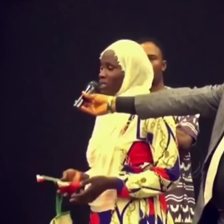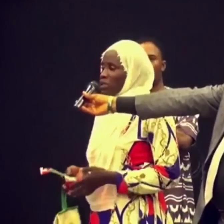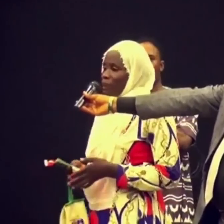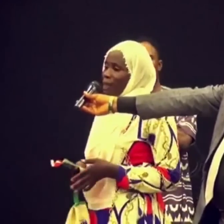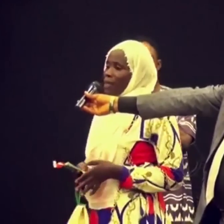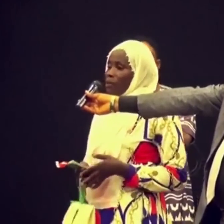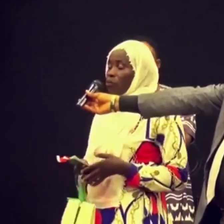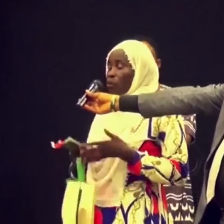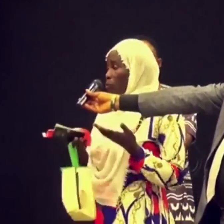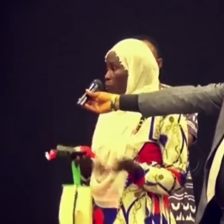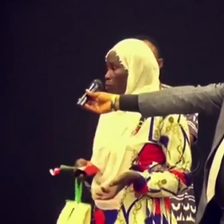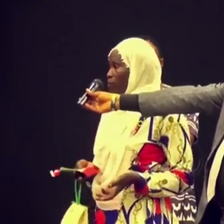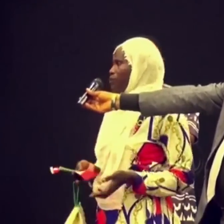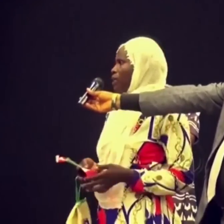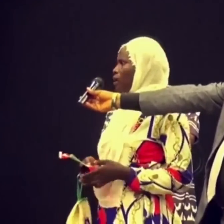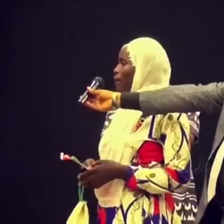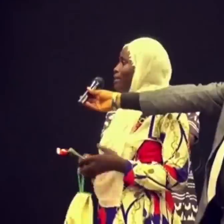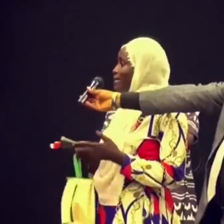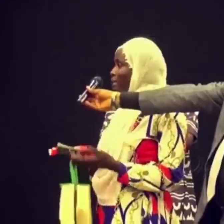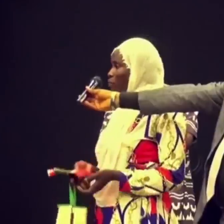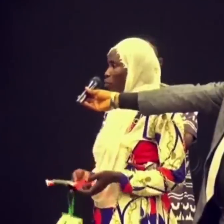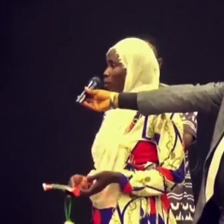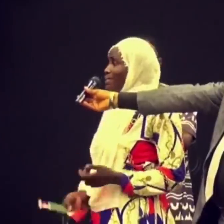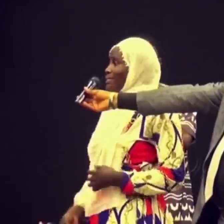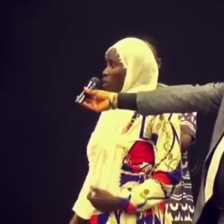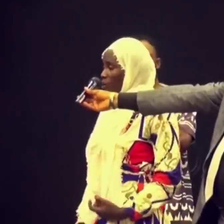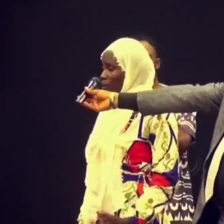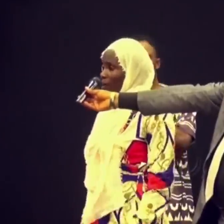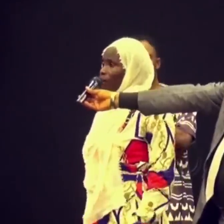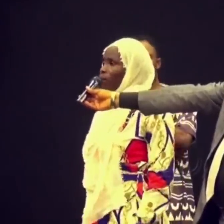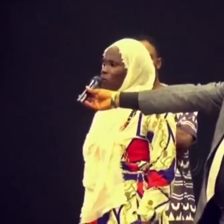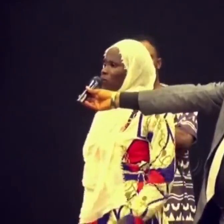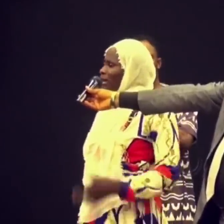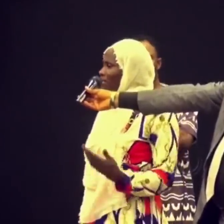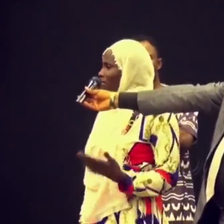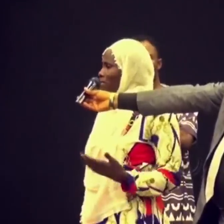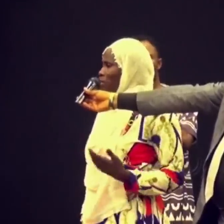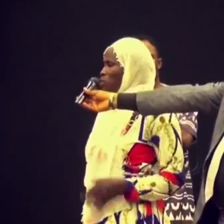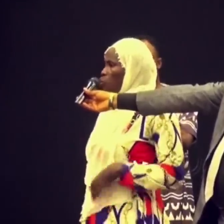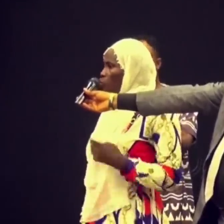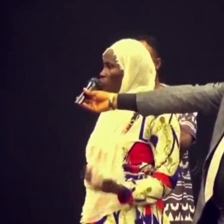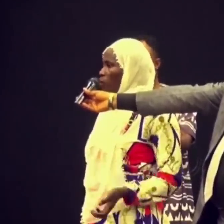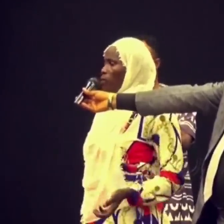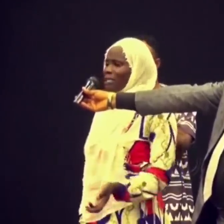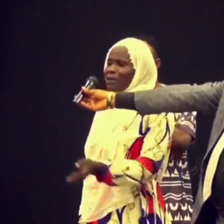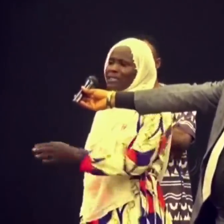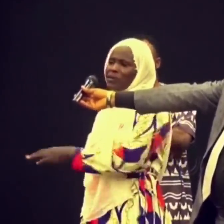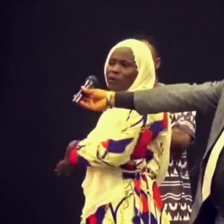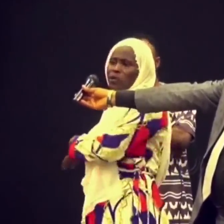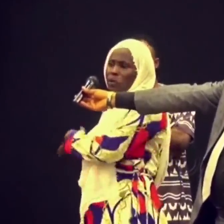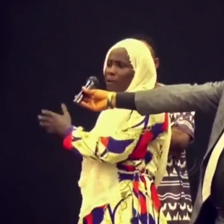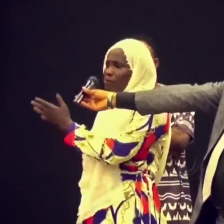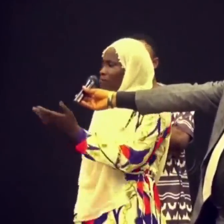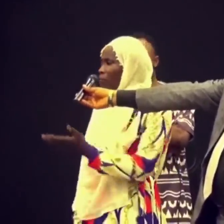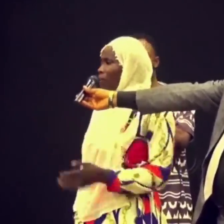block mo sa supply aba yen ni broken block aba yen sa je mi lowo 80,000 naira mo sa sin ko fun mi mo sa bere sin fo